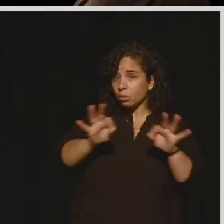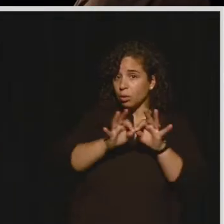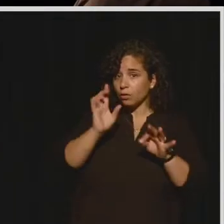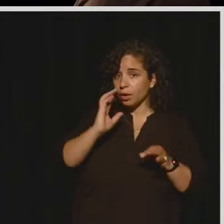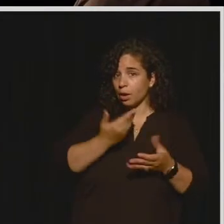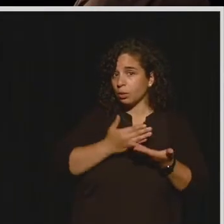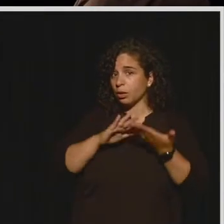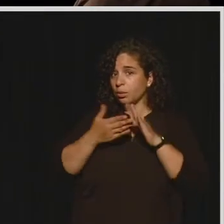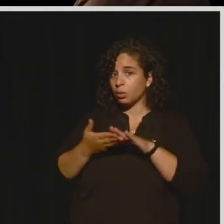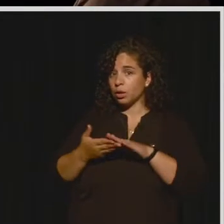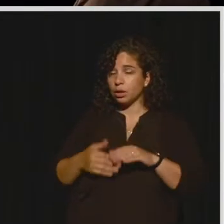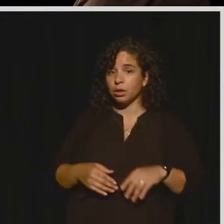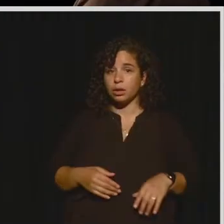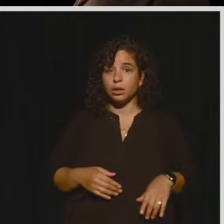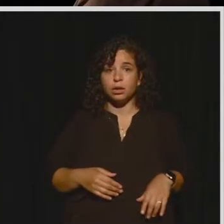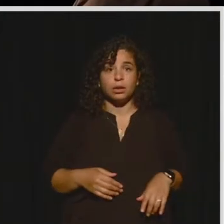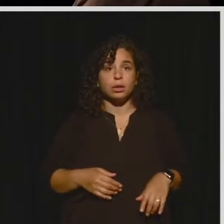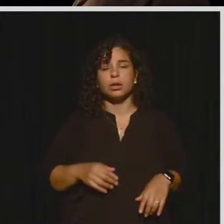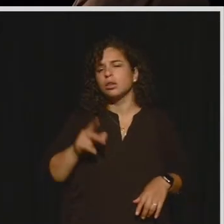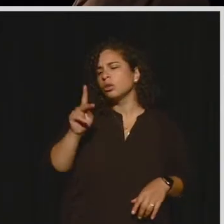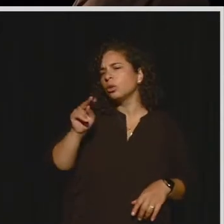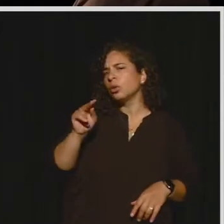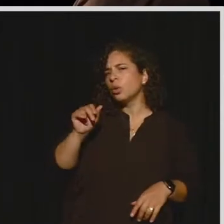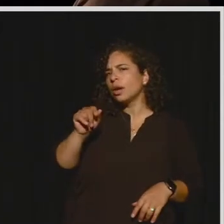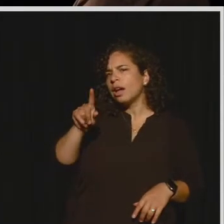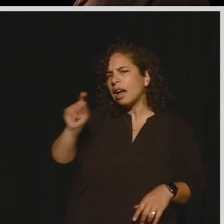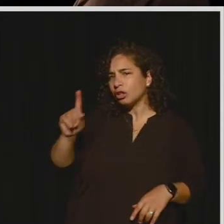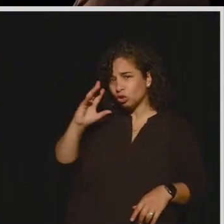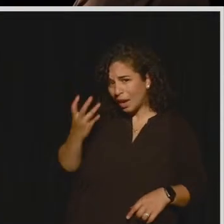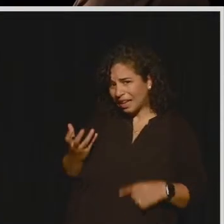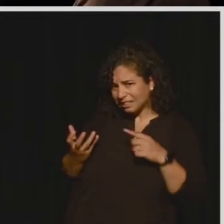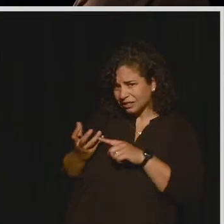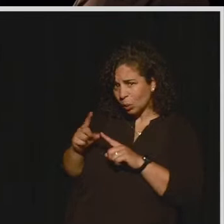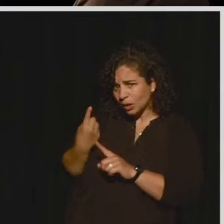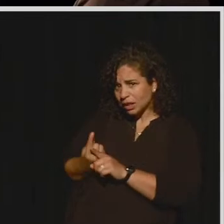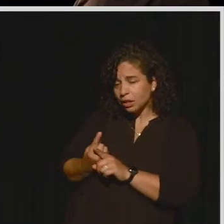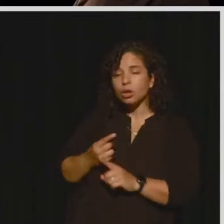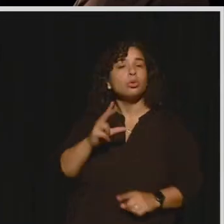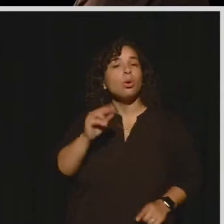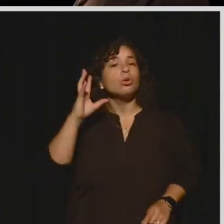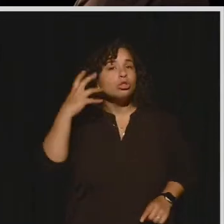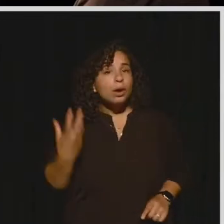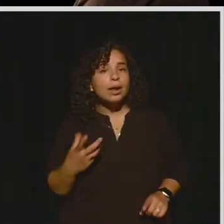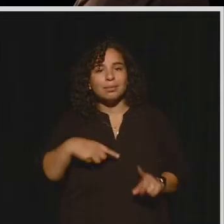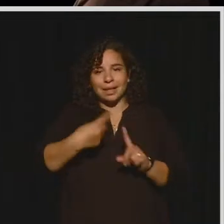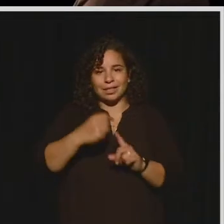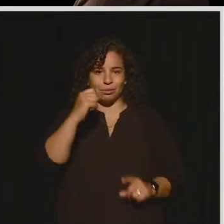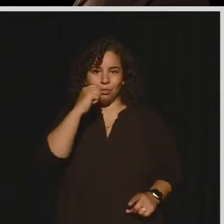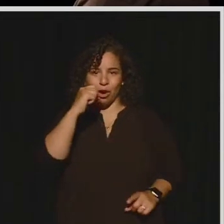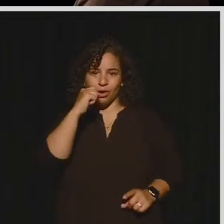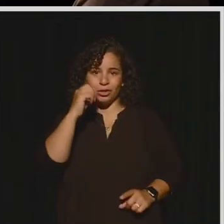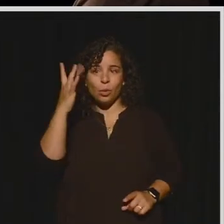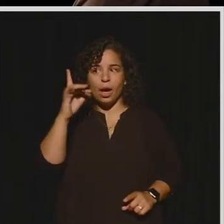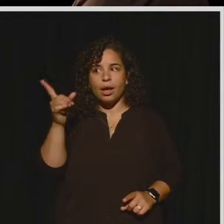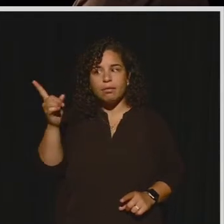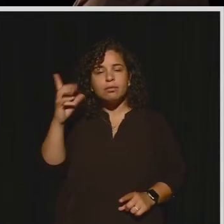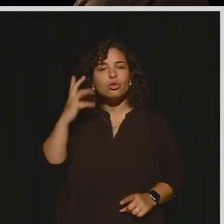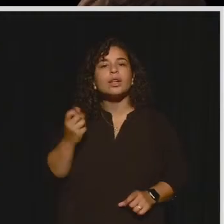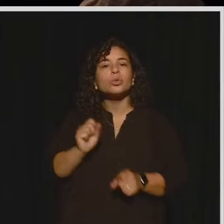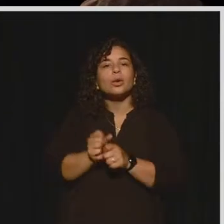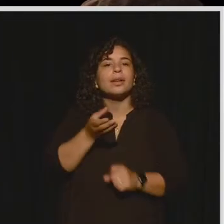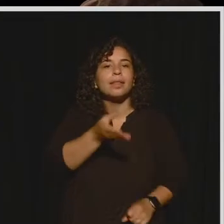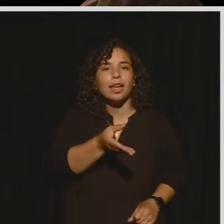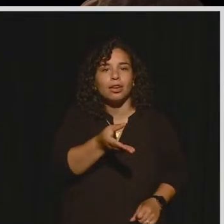particular? Or bars? The bars and the drag queens, because they work in the bars, a lot of them. And I think they were the core of the gay community for many,